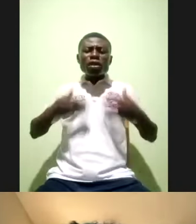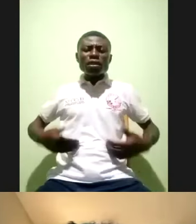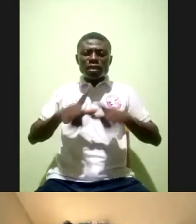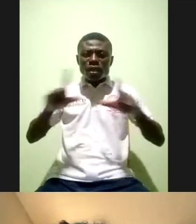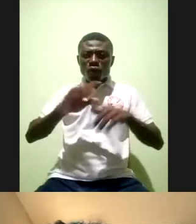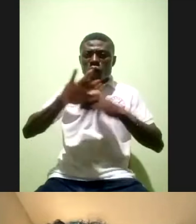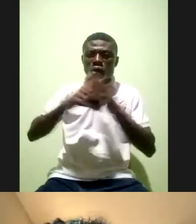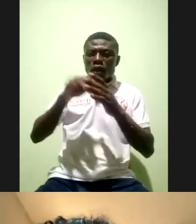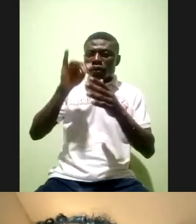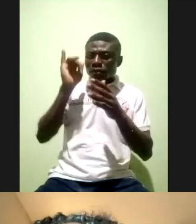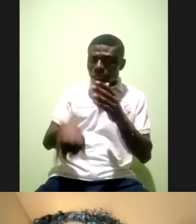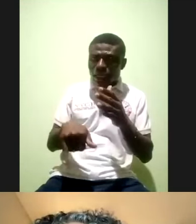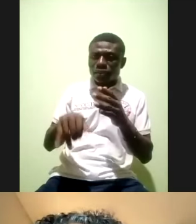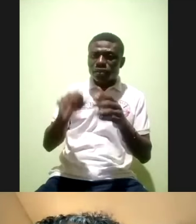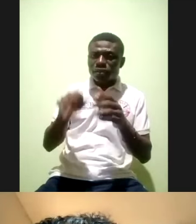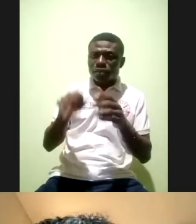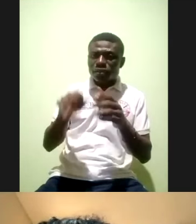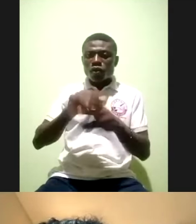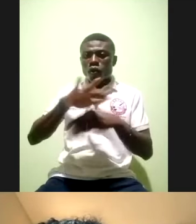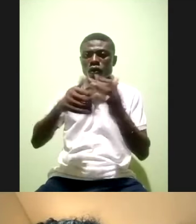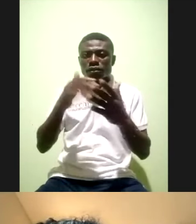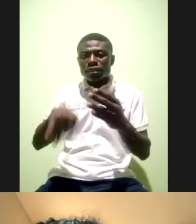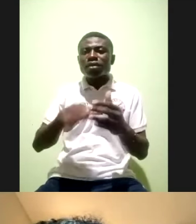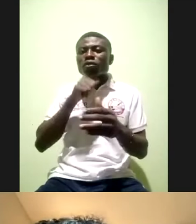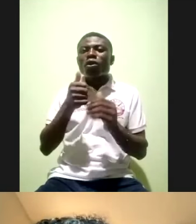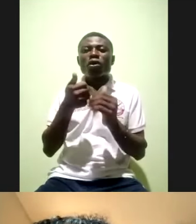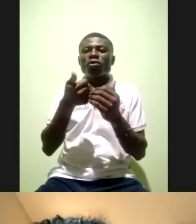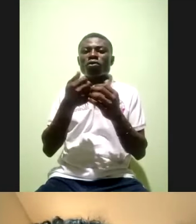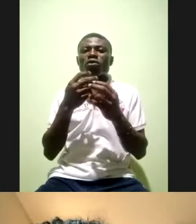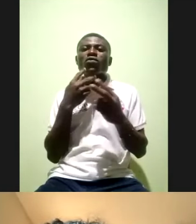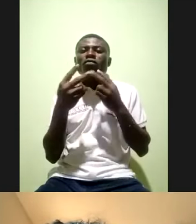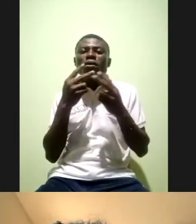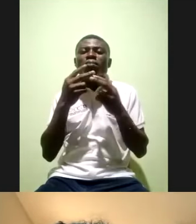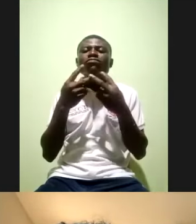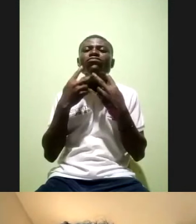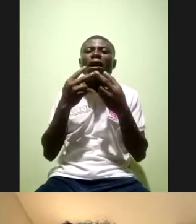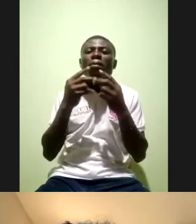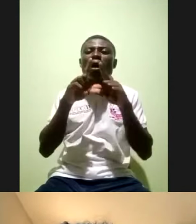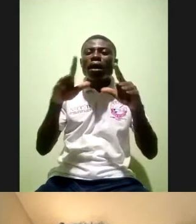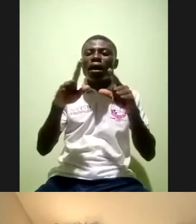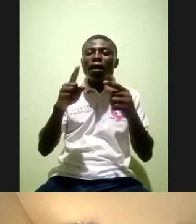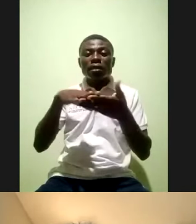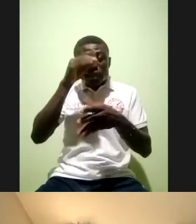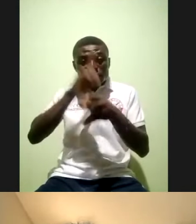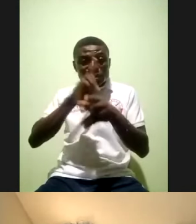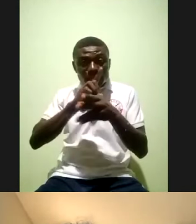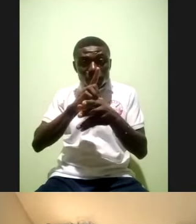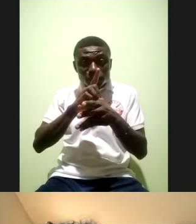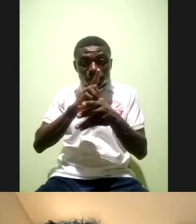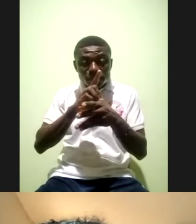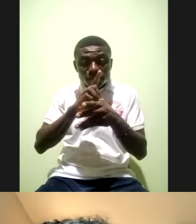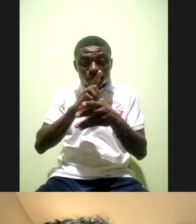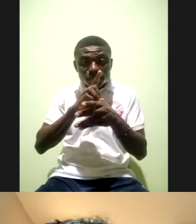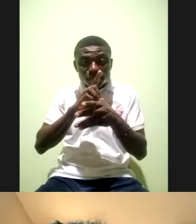is covered under the non-verbal learning disabilities. Now, learning disability in the